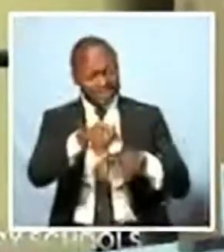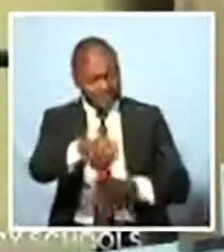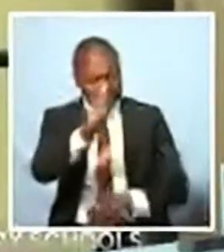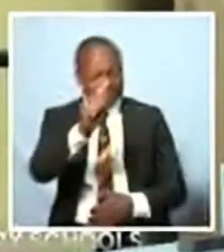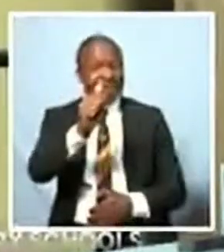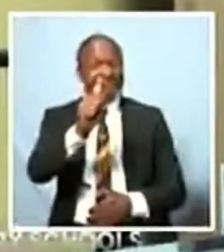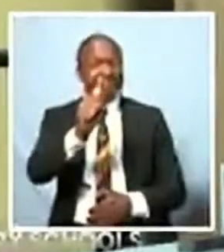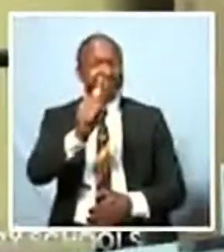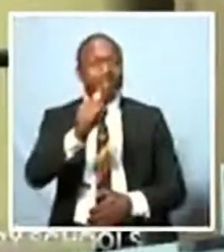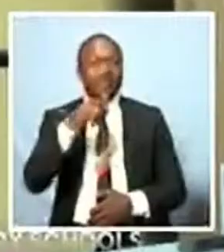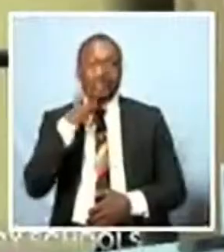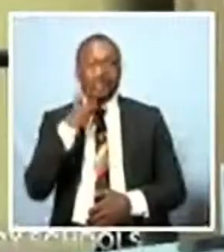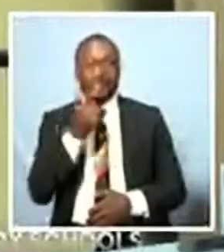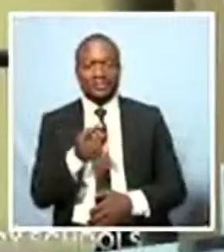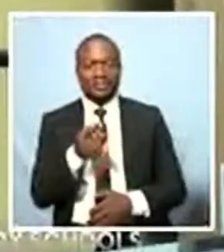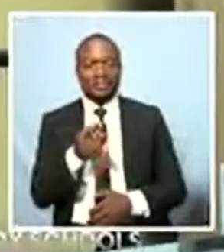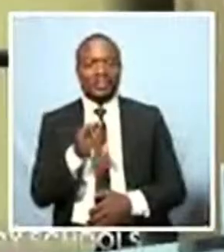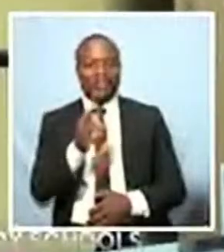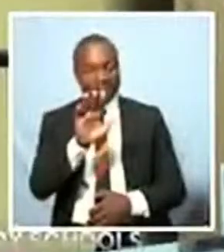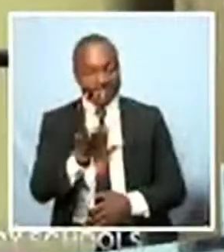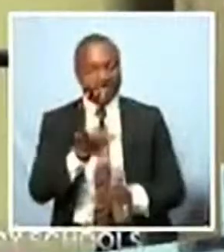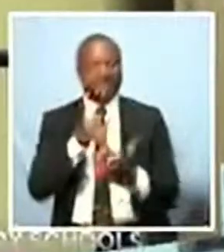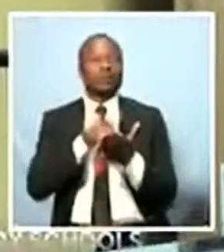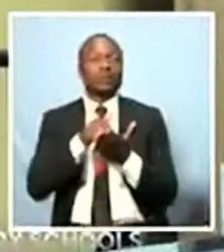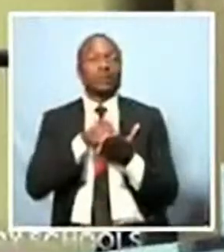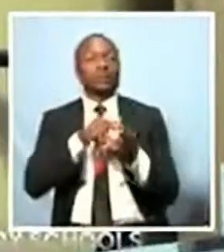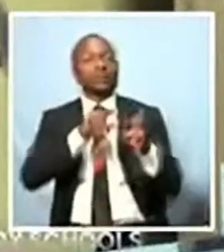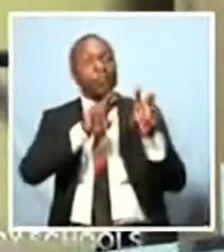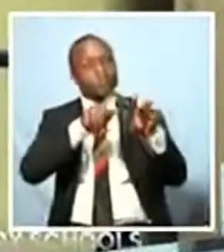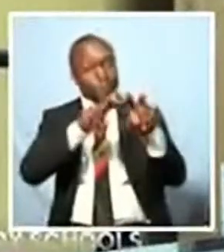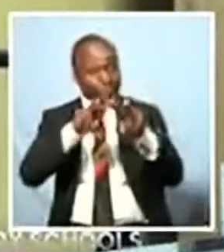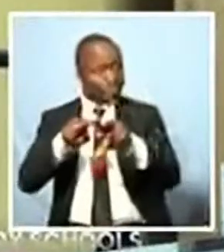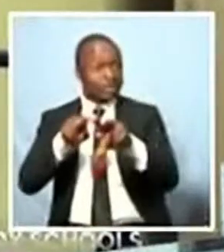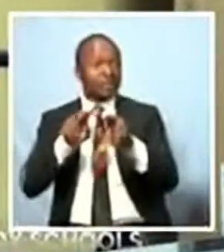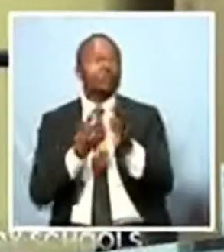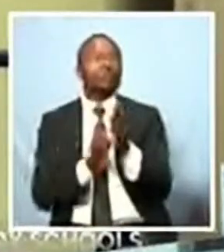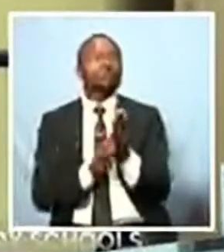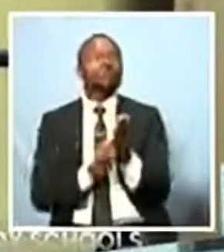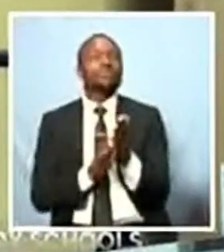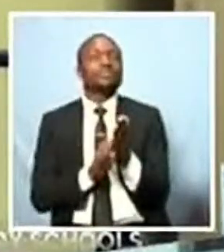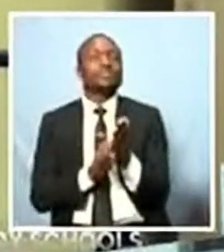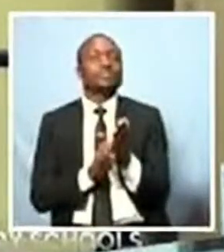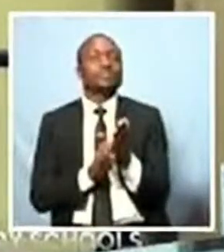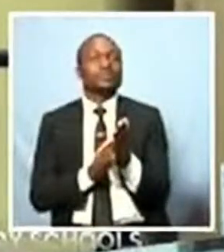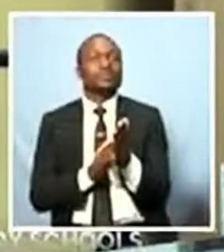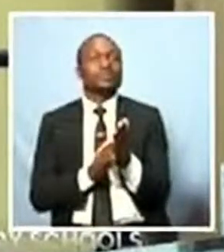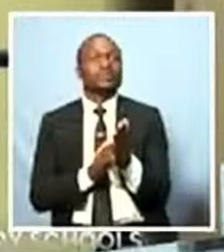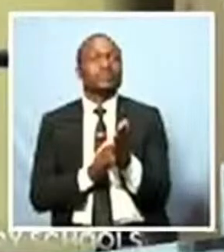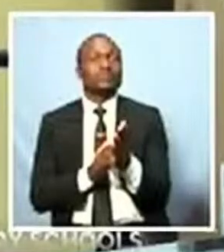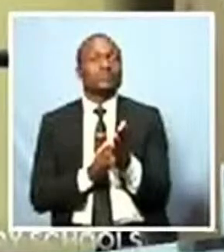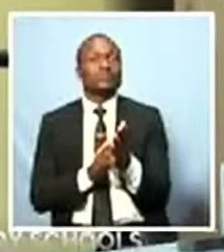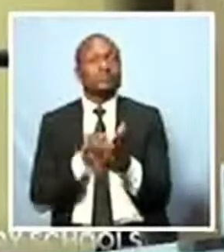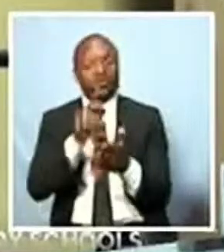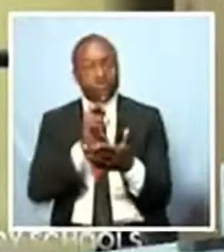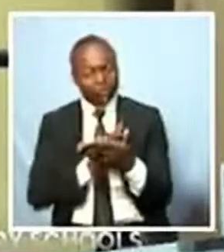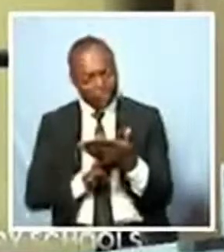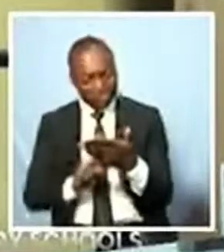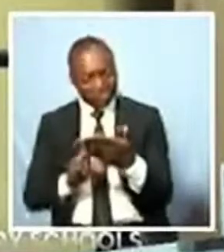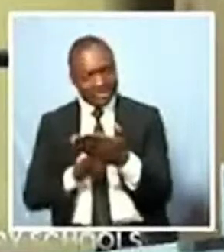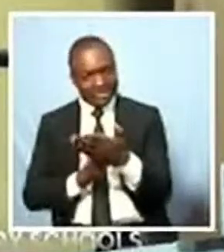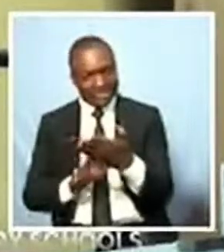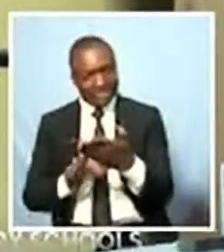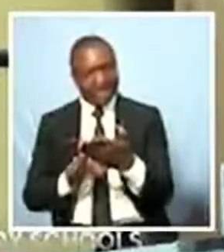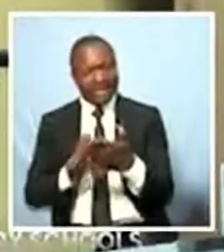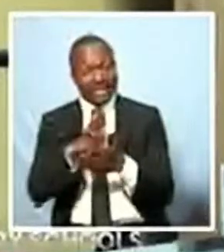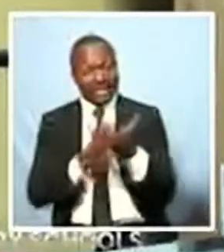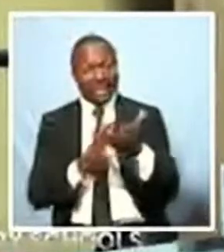themselves saying that there is weak monitoring in the schools. In the detail, as you read, it says,